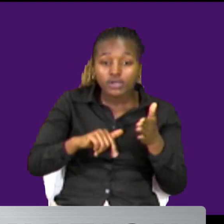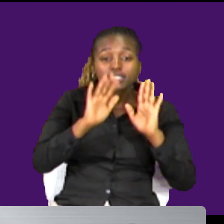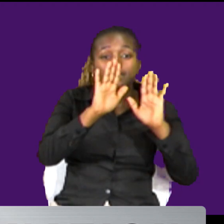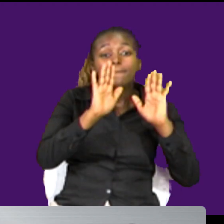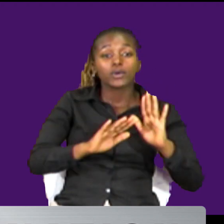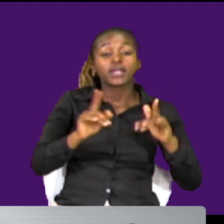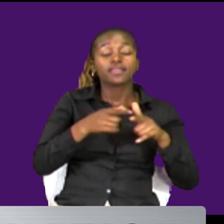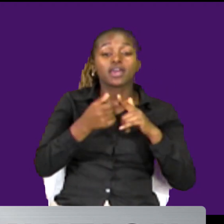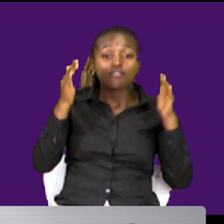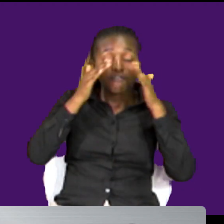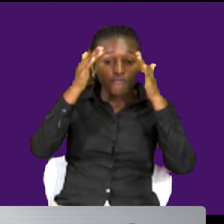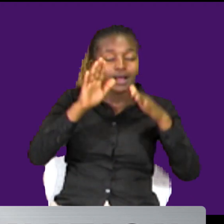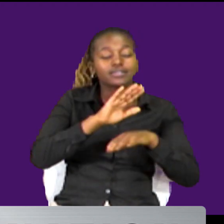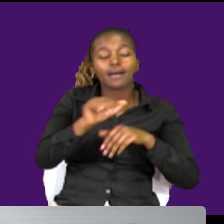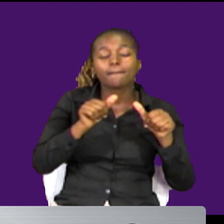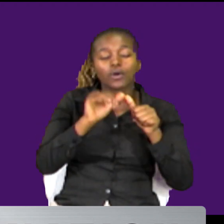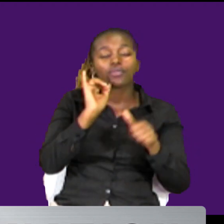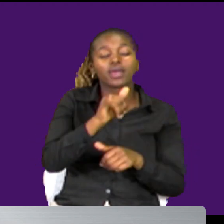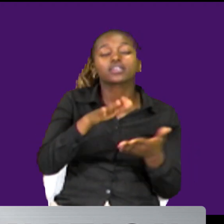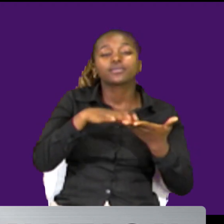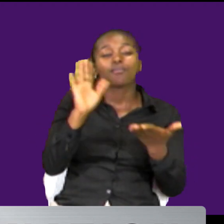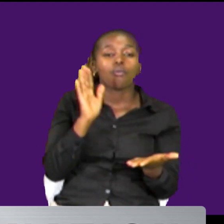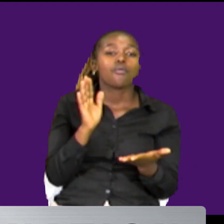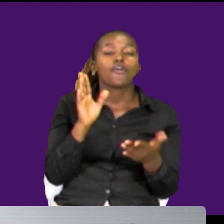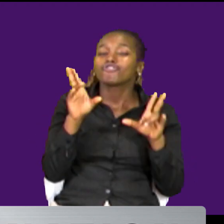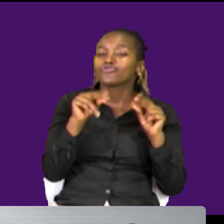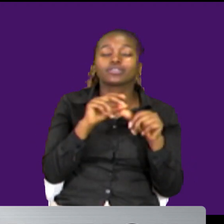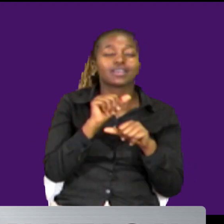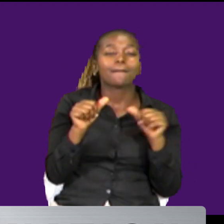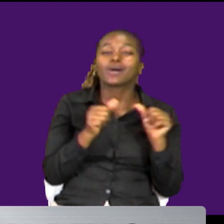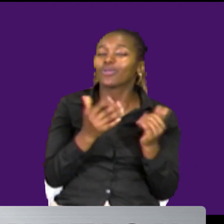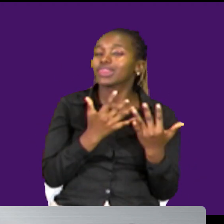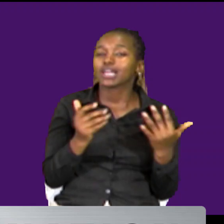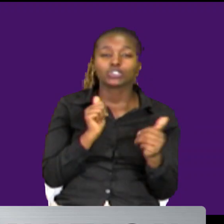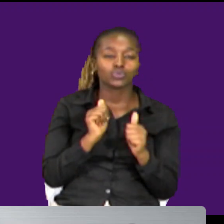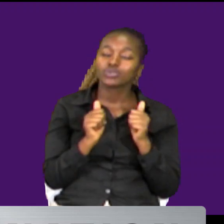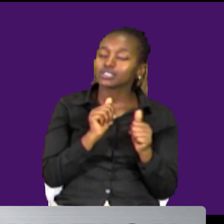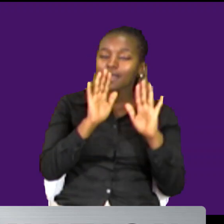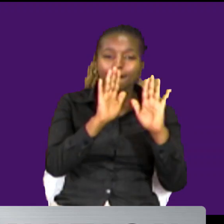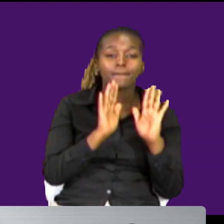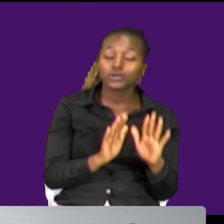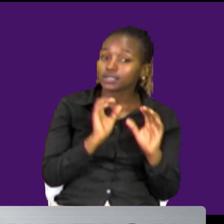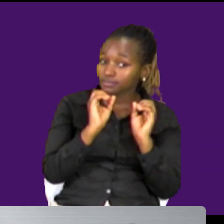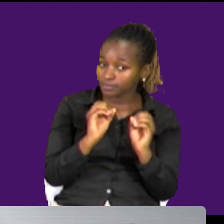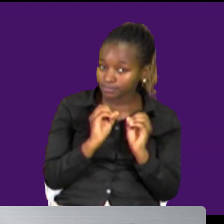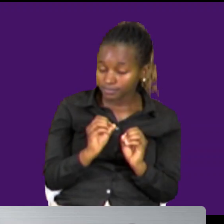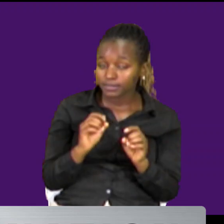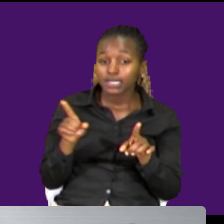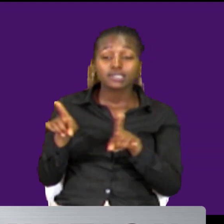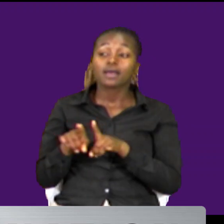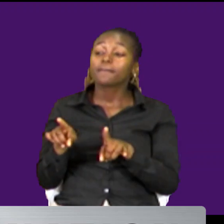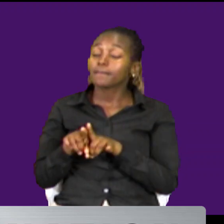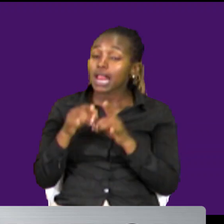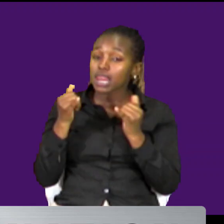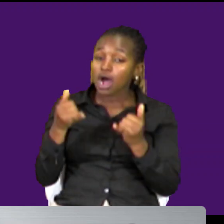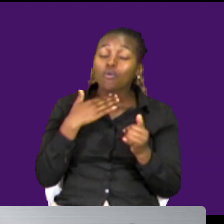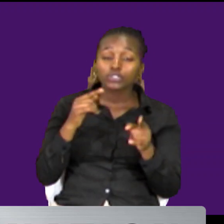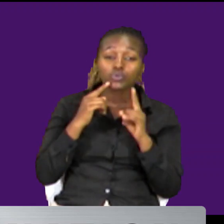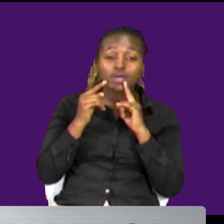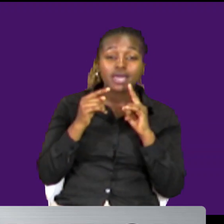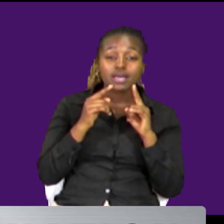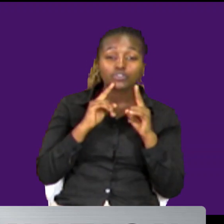what Mwananchi is speaking to. Now, I'll give you a case for Tuesday, Right. because you mentioned about Tuesday. Right.